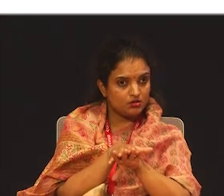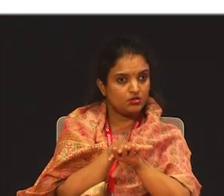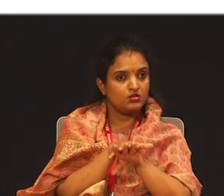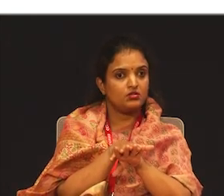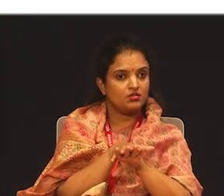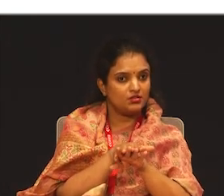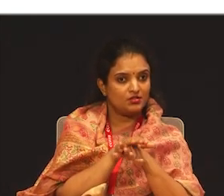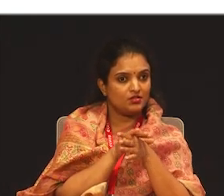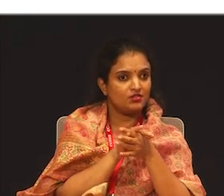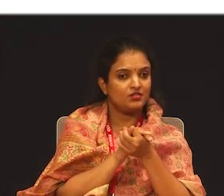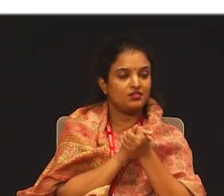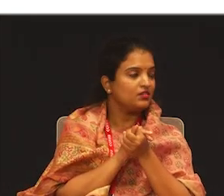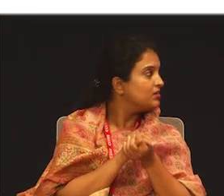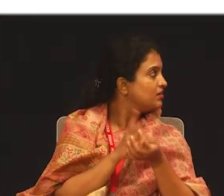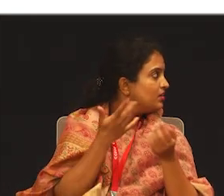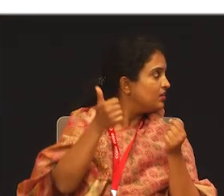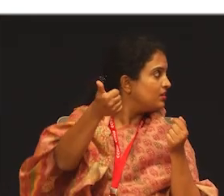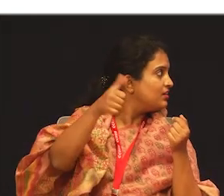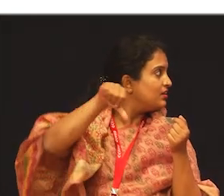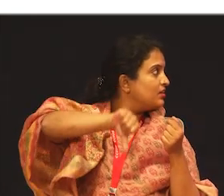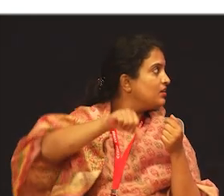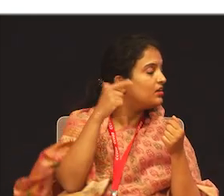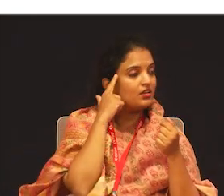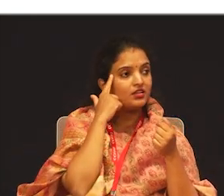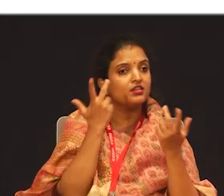Neither yes nor no. I can't see thumbs up, thumbs down.